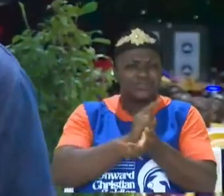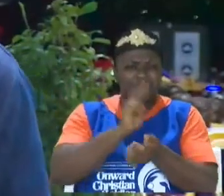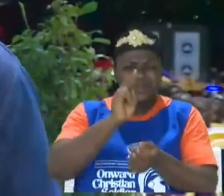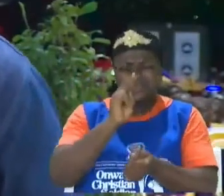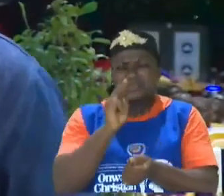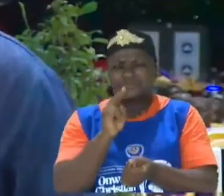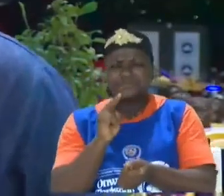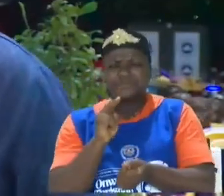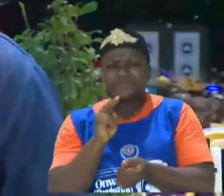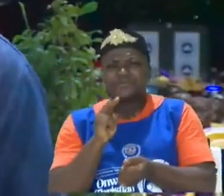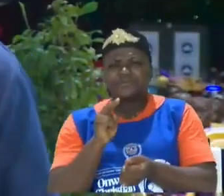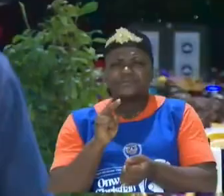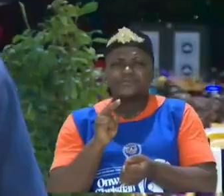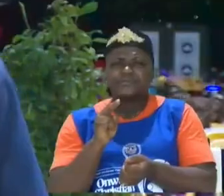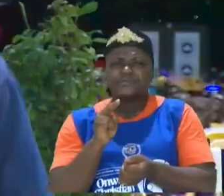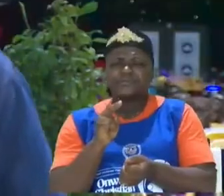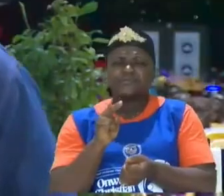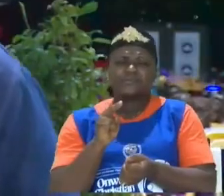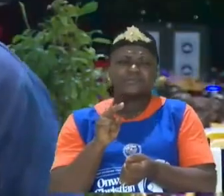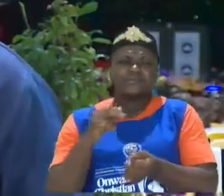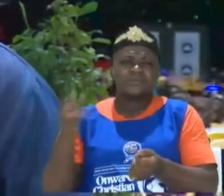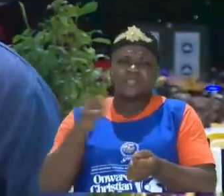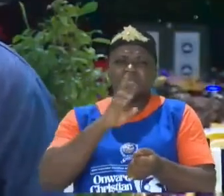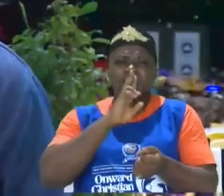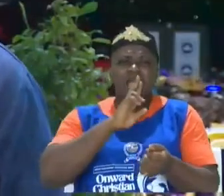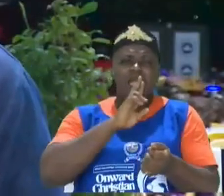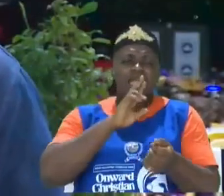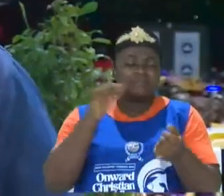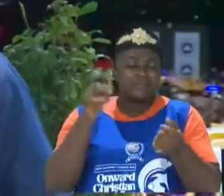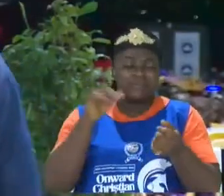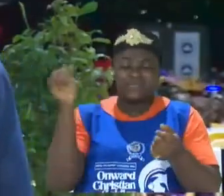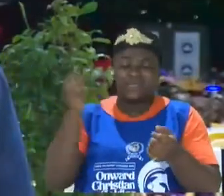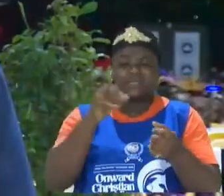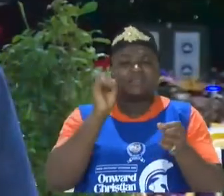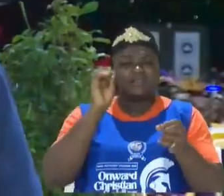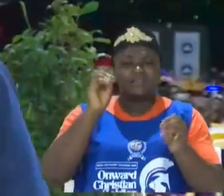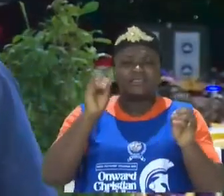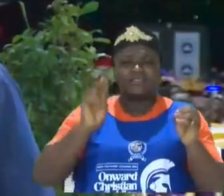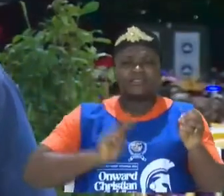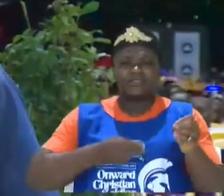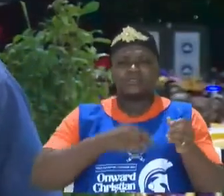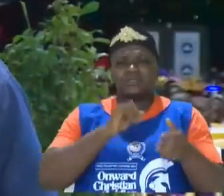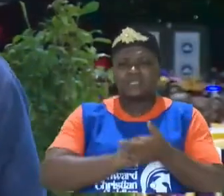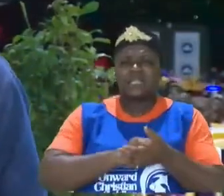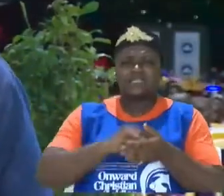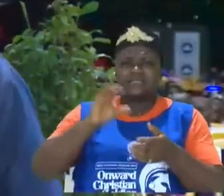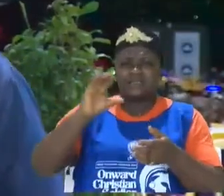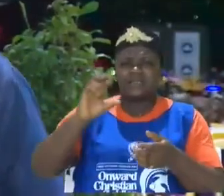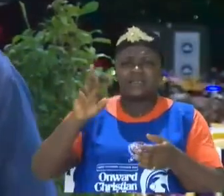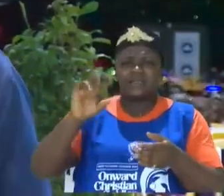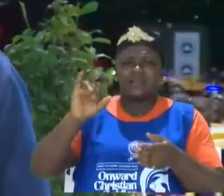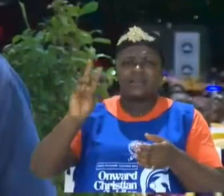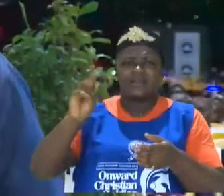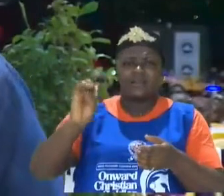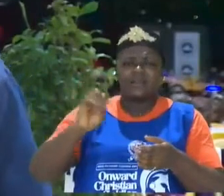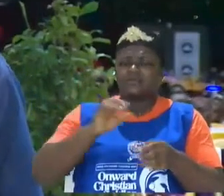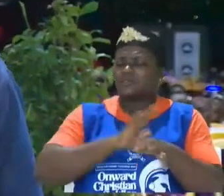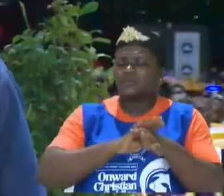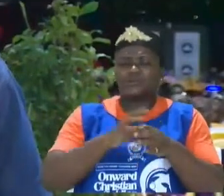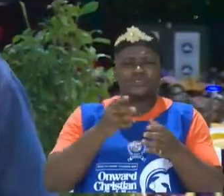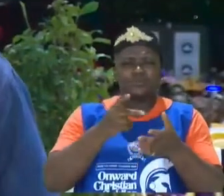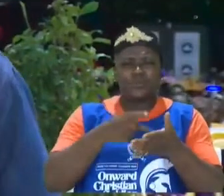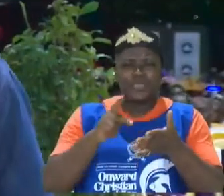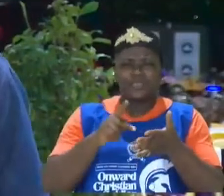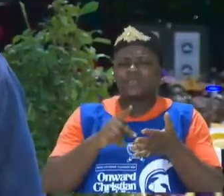telling the world that crime does not pay. And that's what I do. I make that vow. And that's what I continue to do. Even tomorrow, I'll be